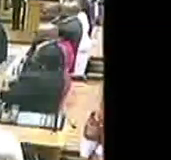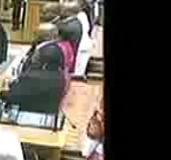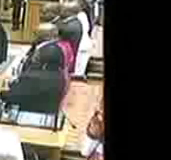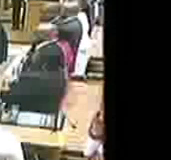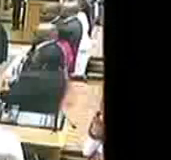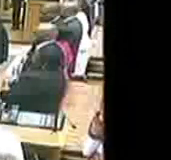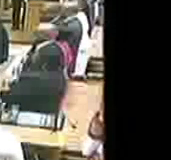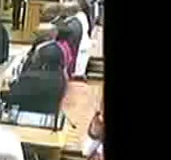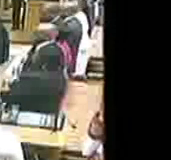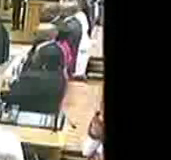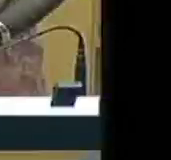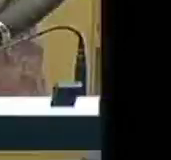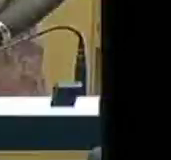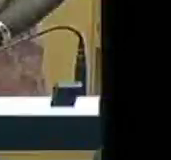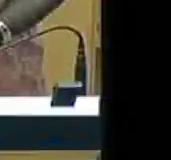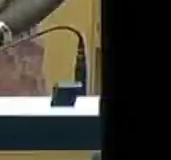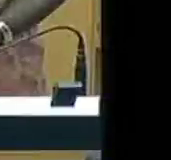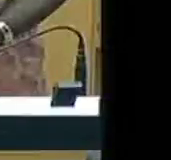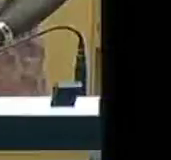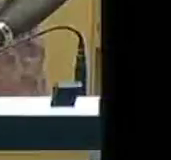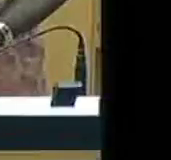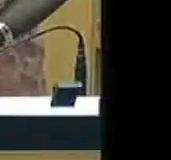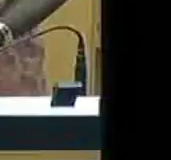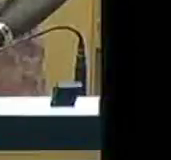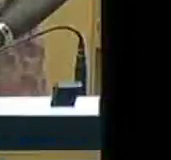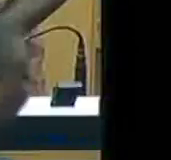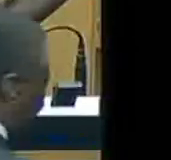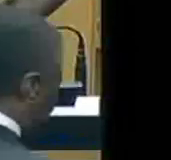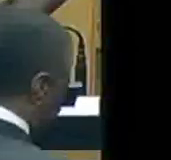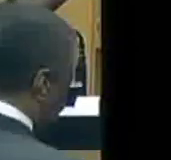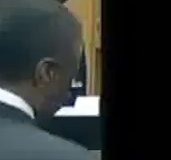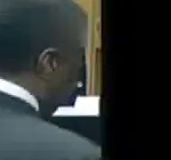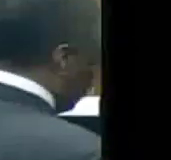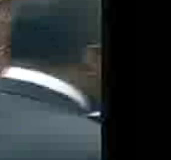Wamuna, Kihasana Hatava to Hasana, Siribari was up to Sutu.